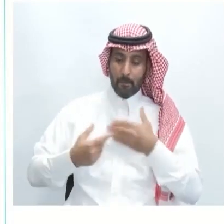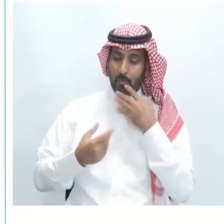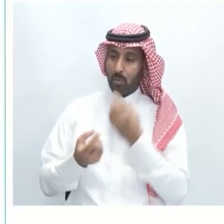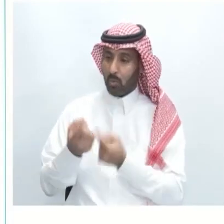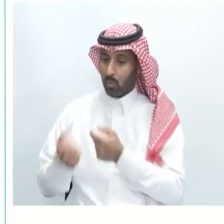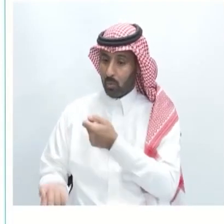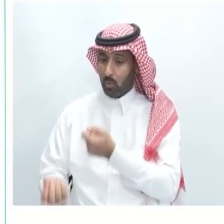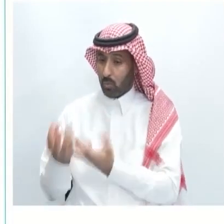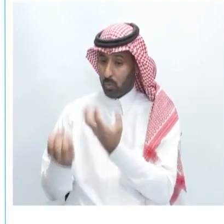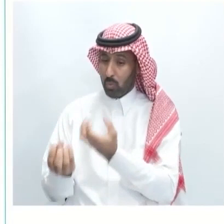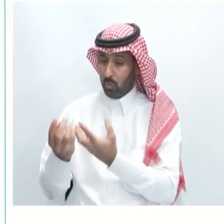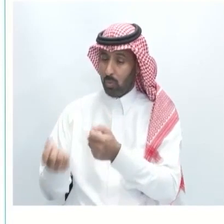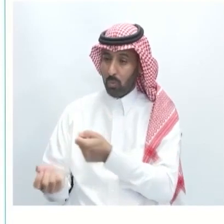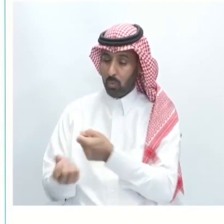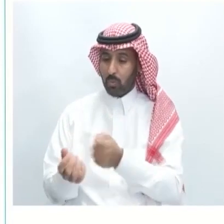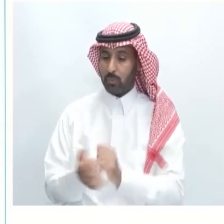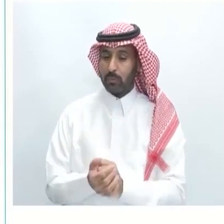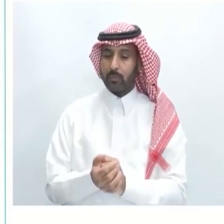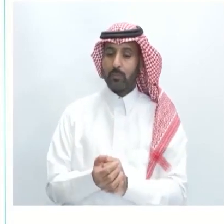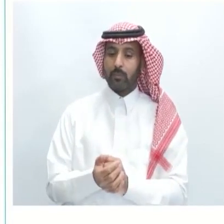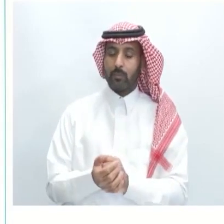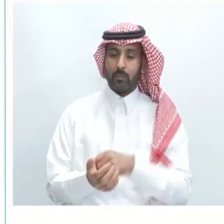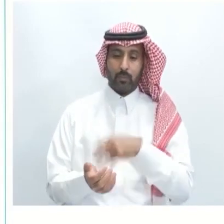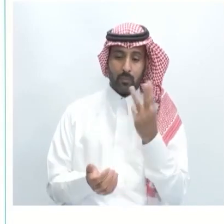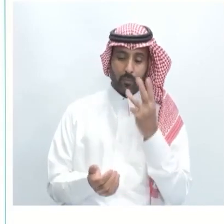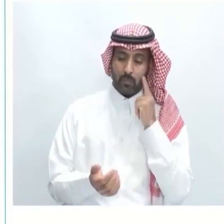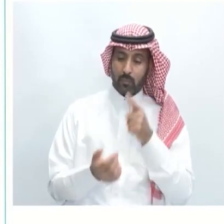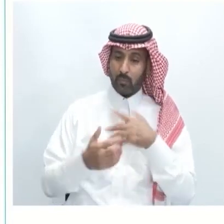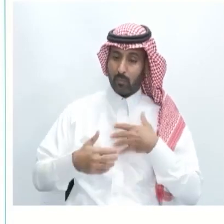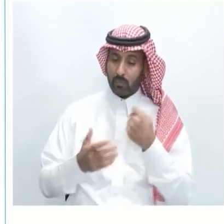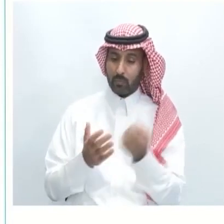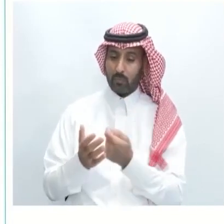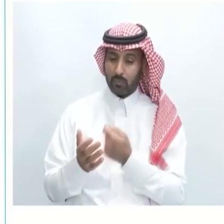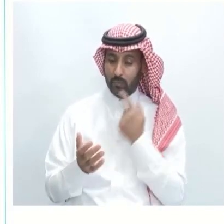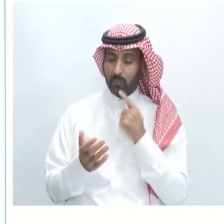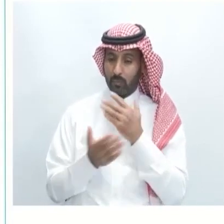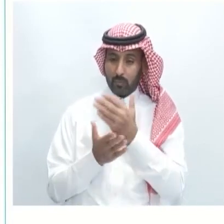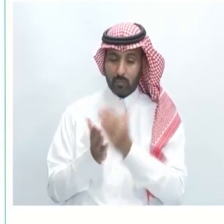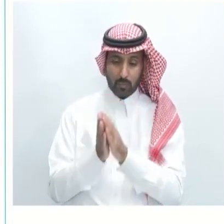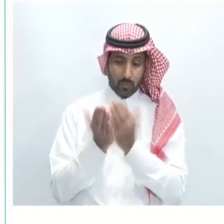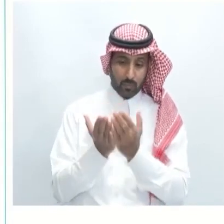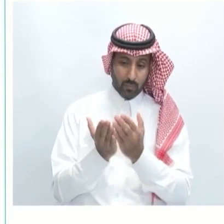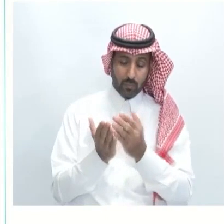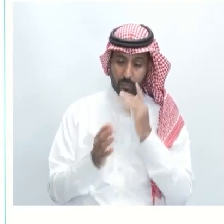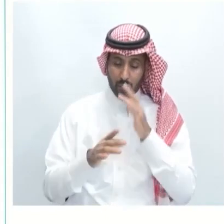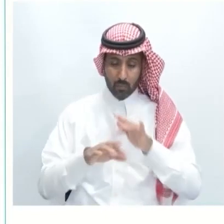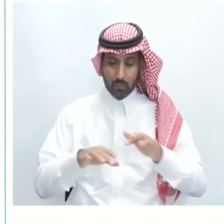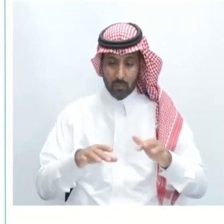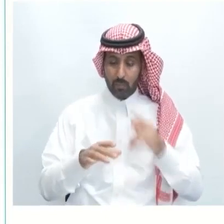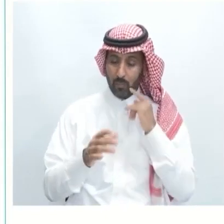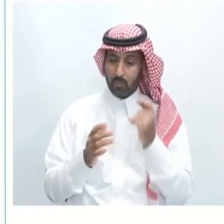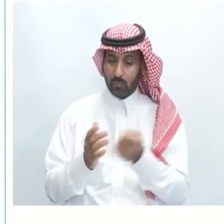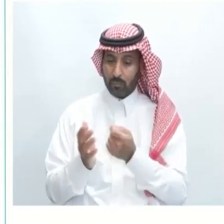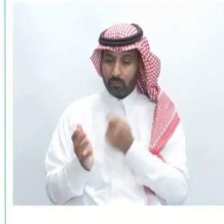their job as reasons for their job satisfaction. The third most satisfying job, according to the survey, belongs to